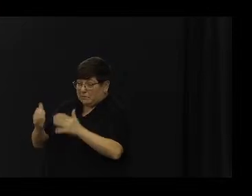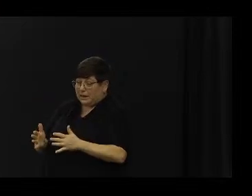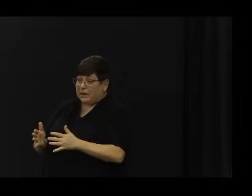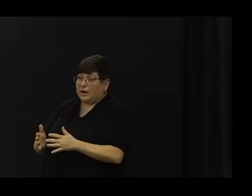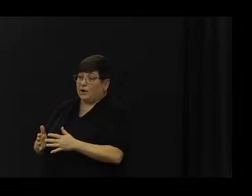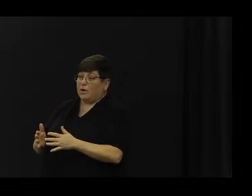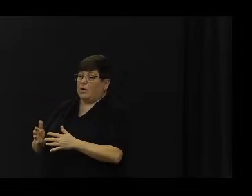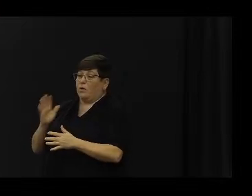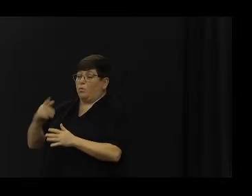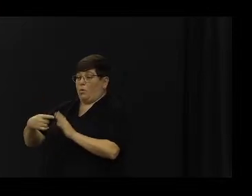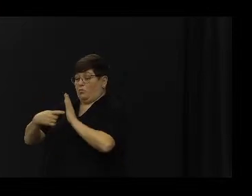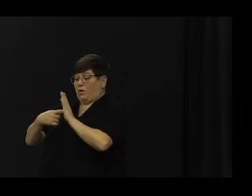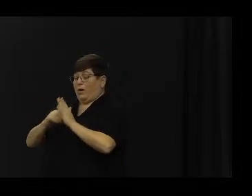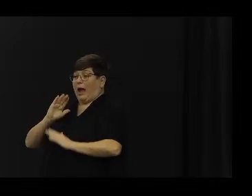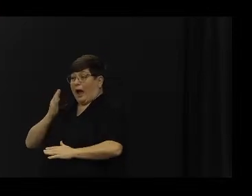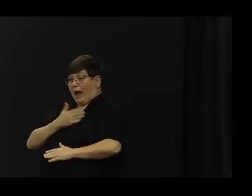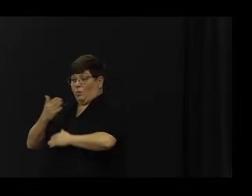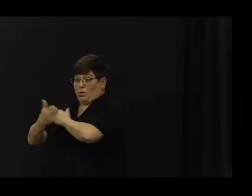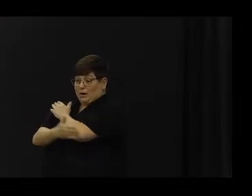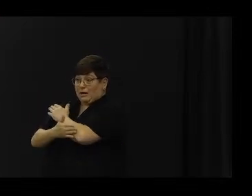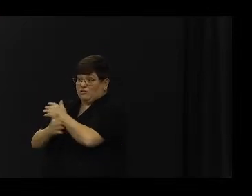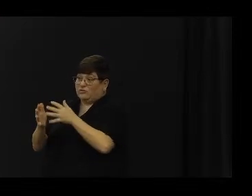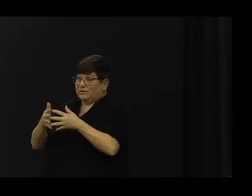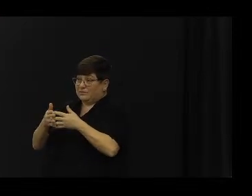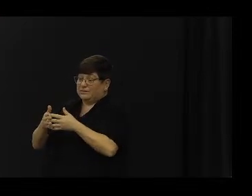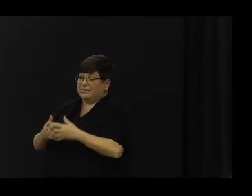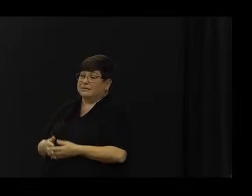will be representing our country.